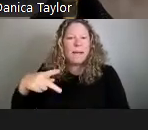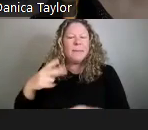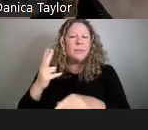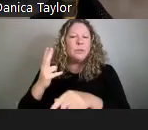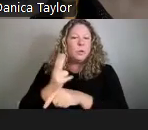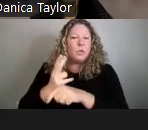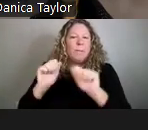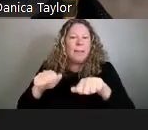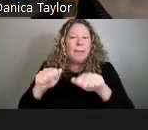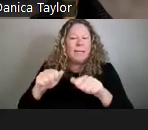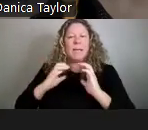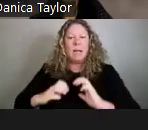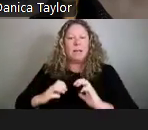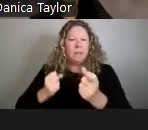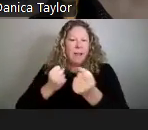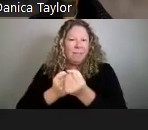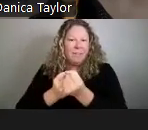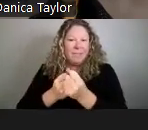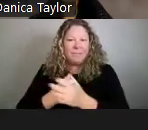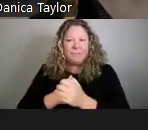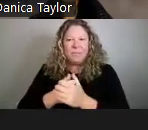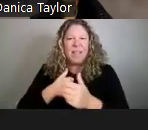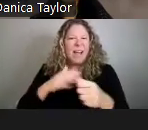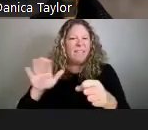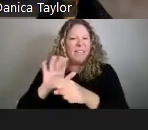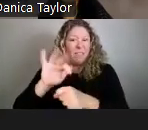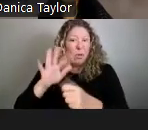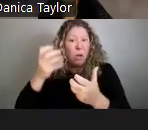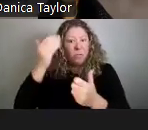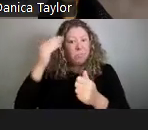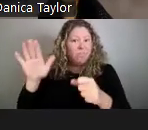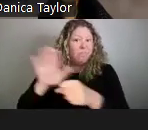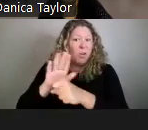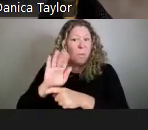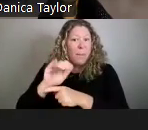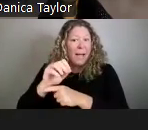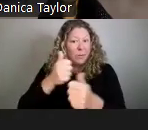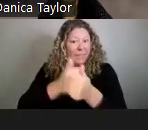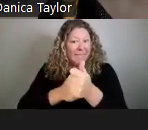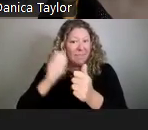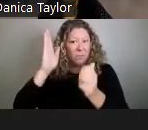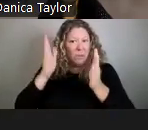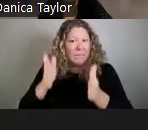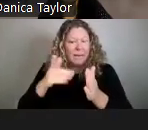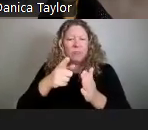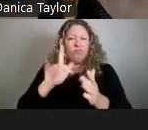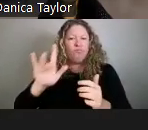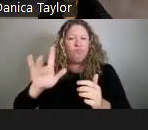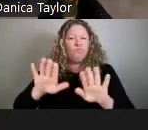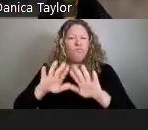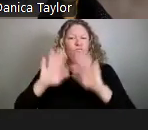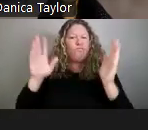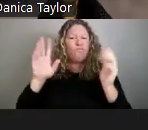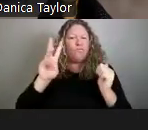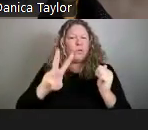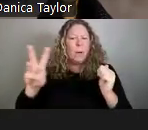advocacy. We have full bios on all of our presenters today, available in the session page of our conference website